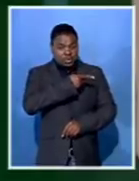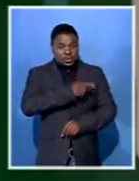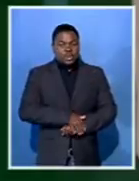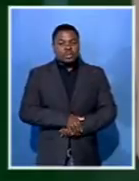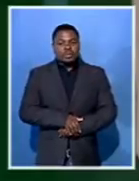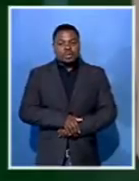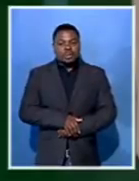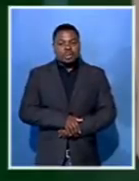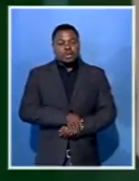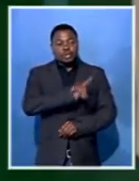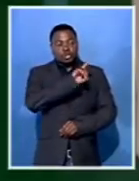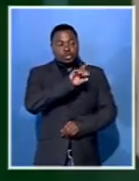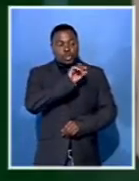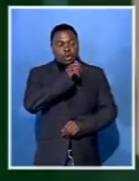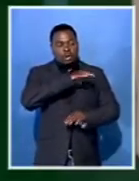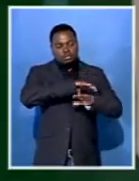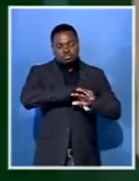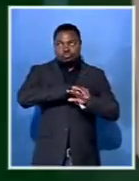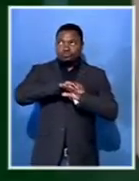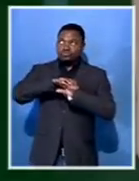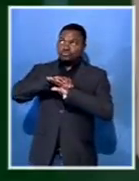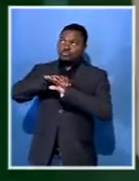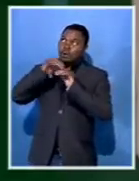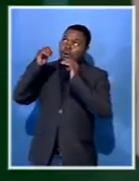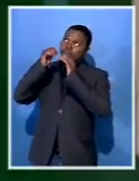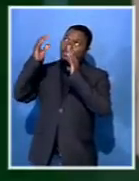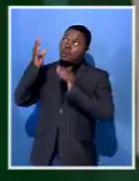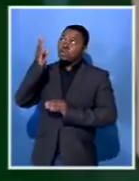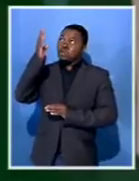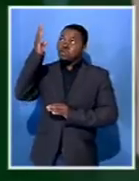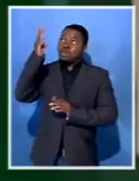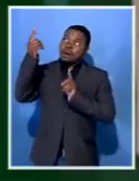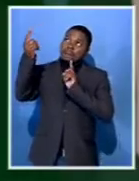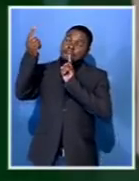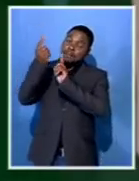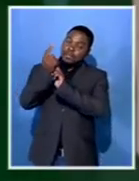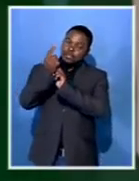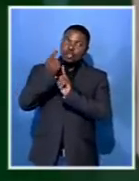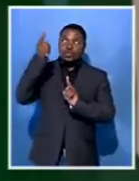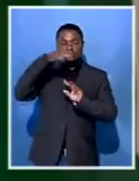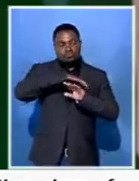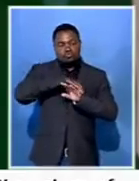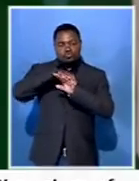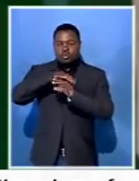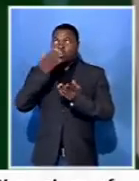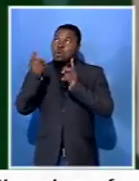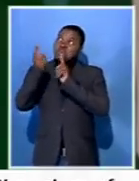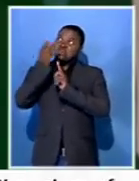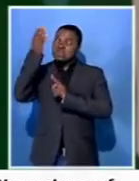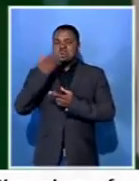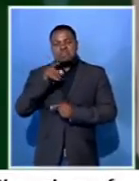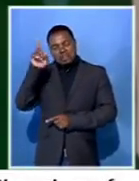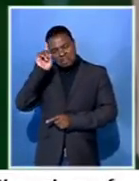sa Dr Zola Skweyiya as he comes to meet you all, Nelson